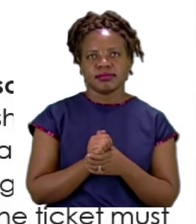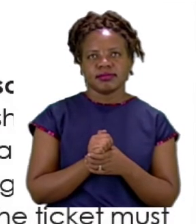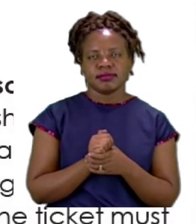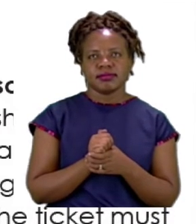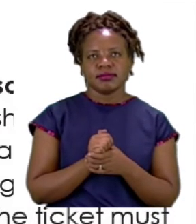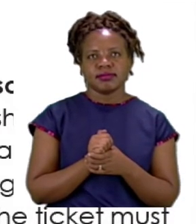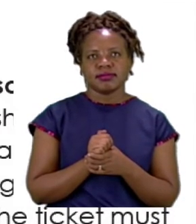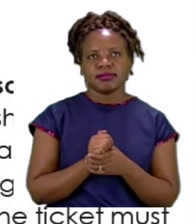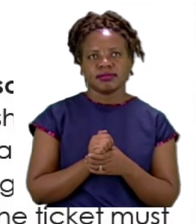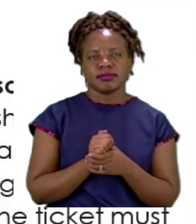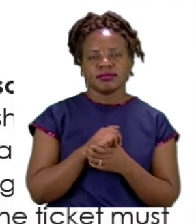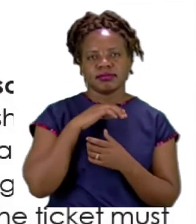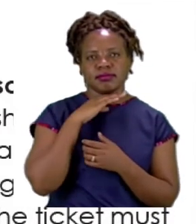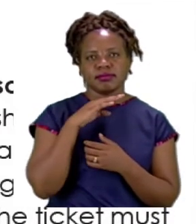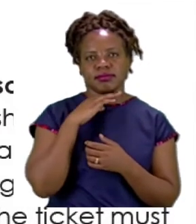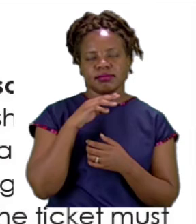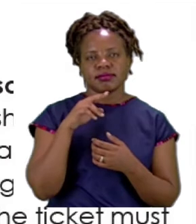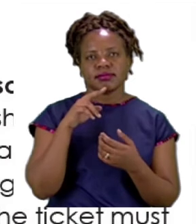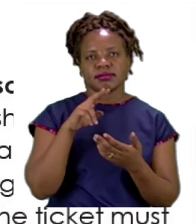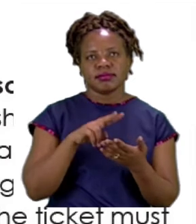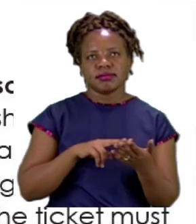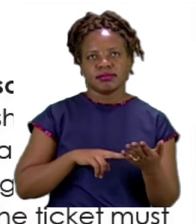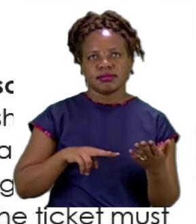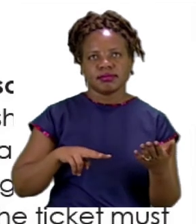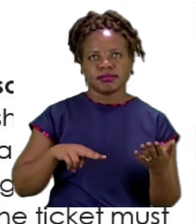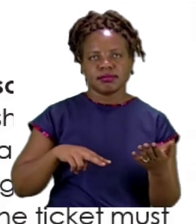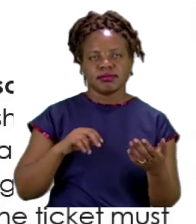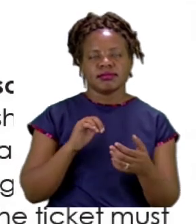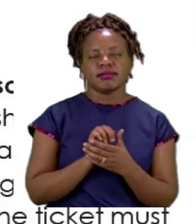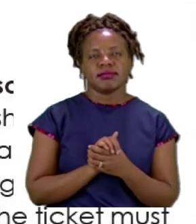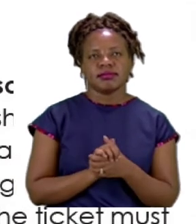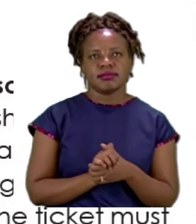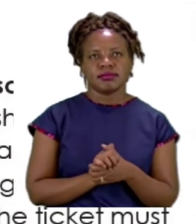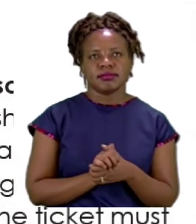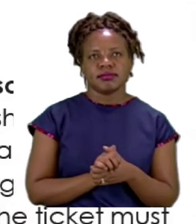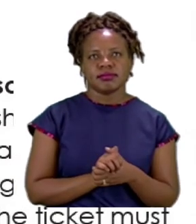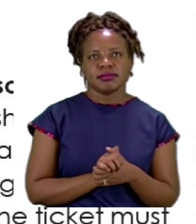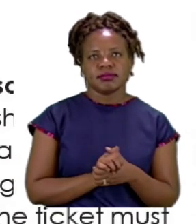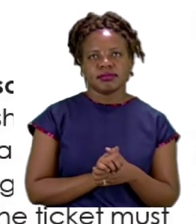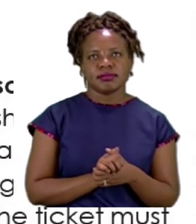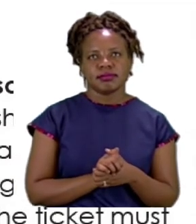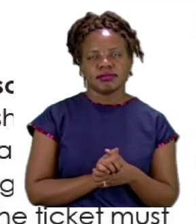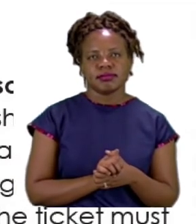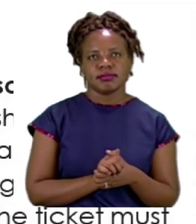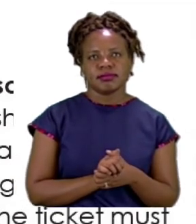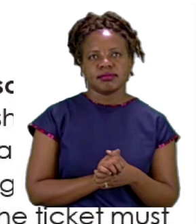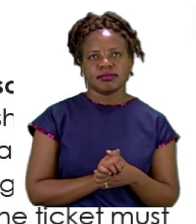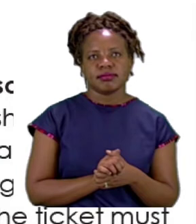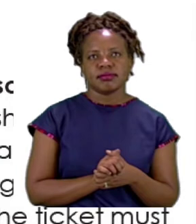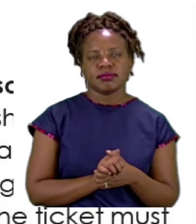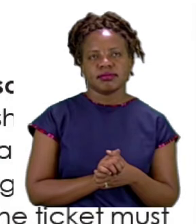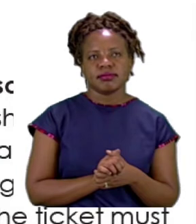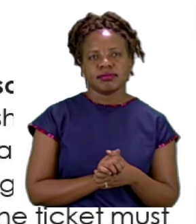be doing some reading. And the type of reading we're going to be doing is to identify our